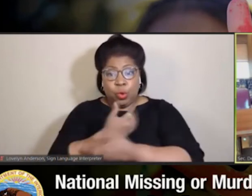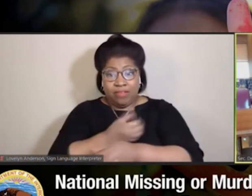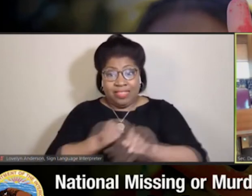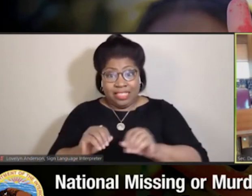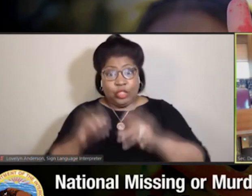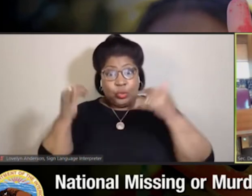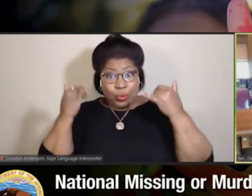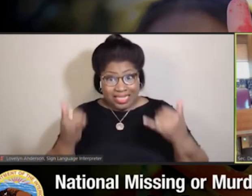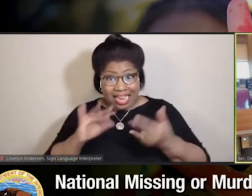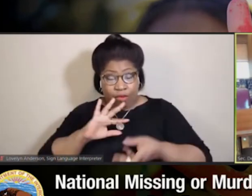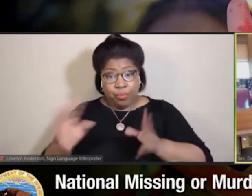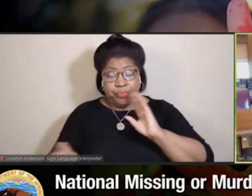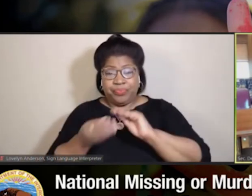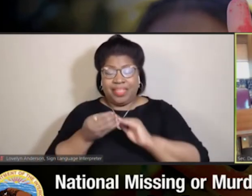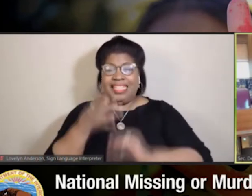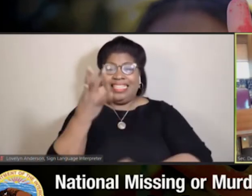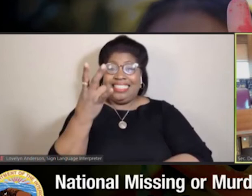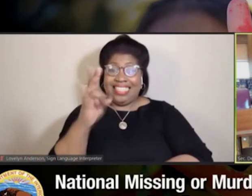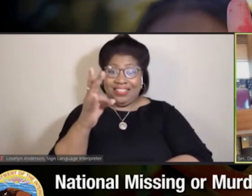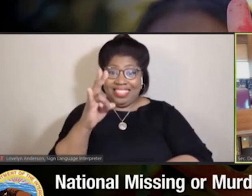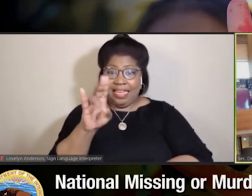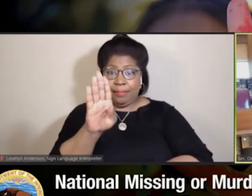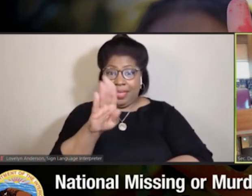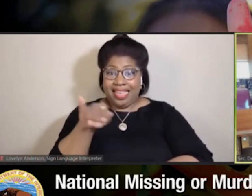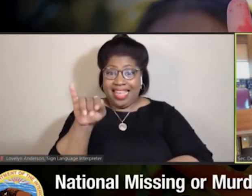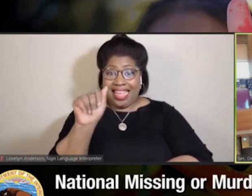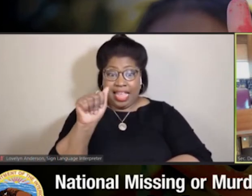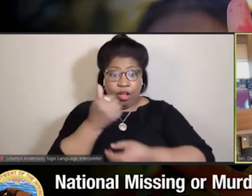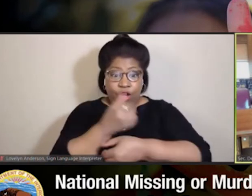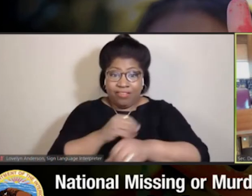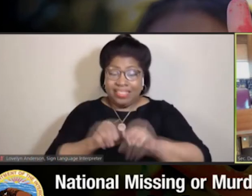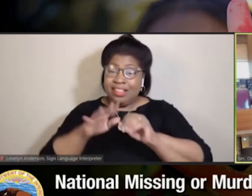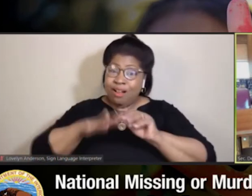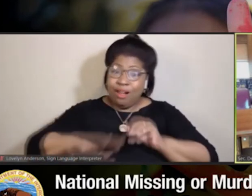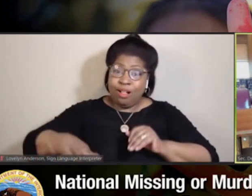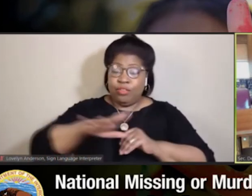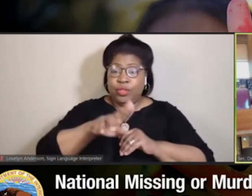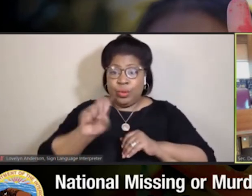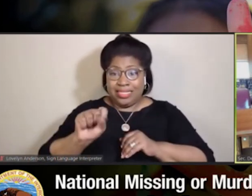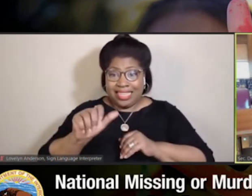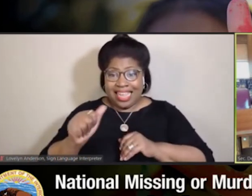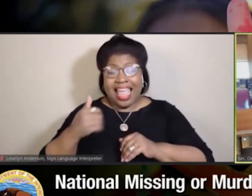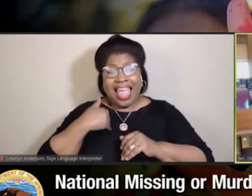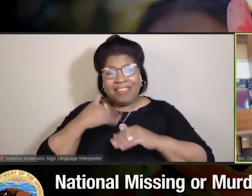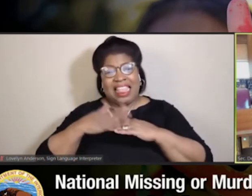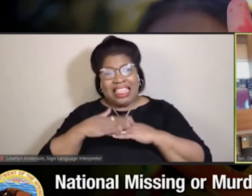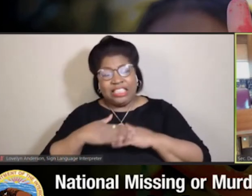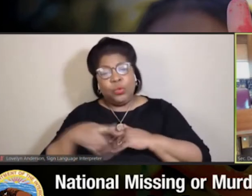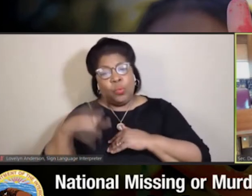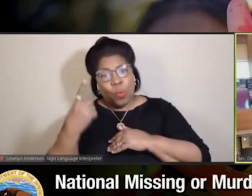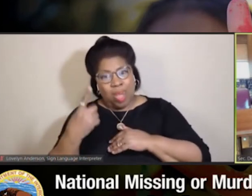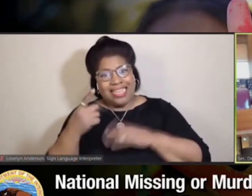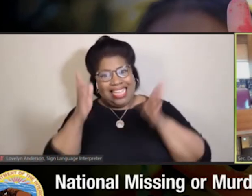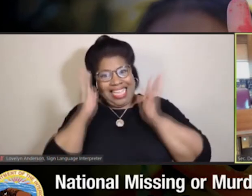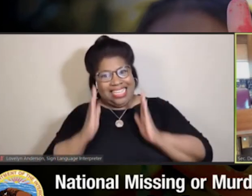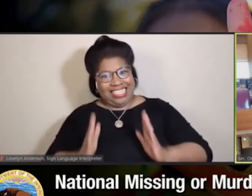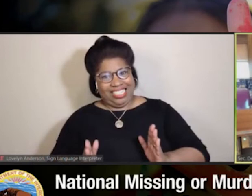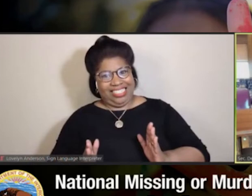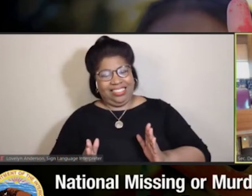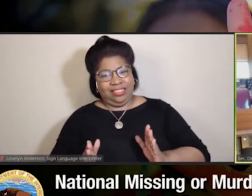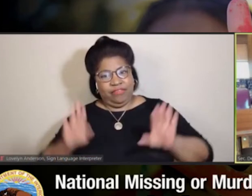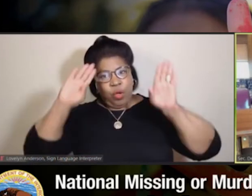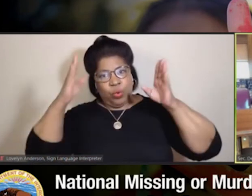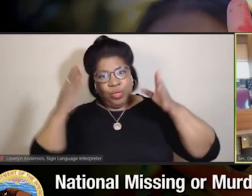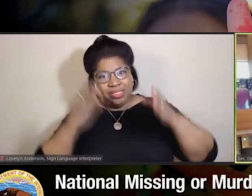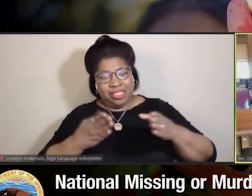17 BIA offices located throughout the nation have at least one agent dedicated to solving missing and